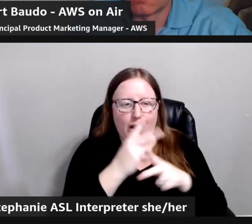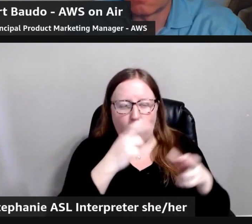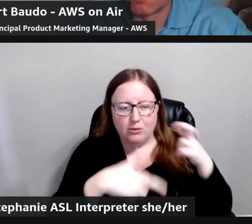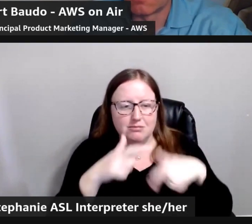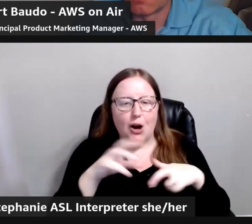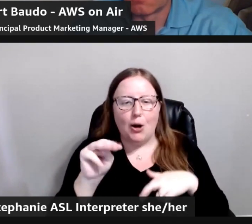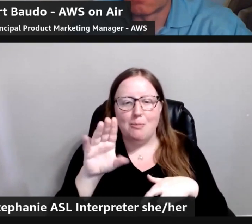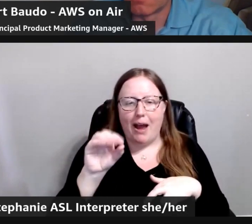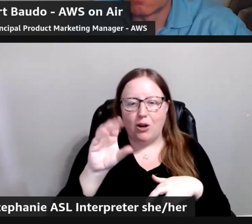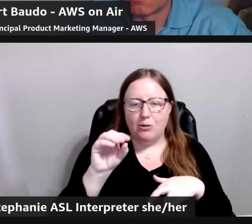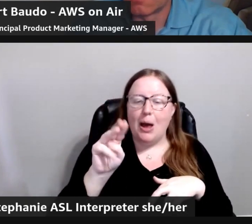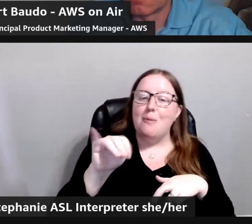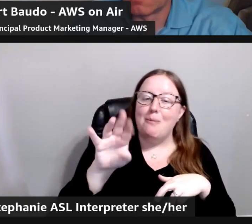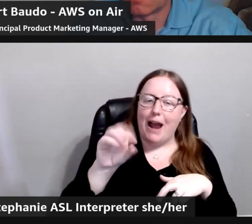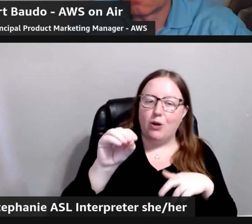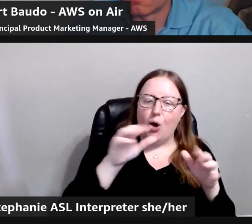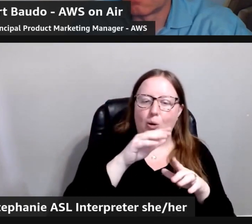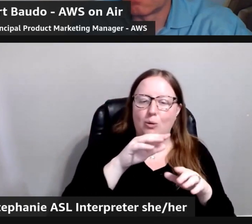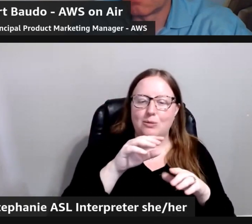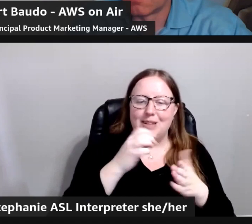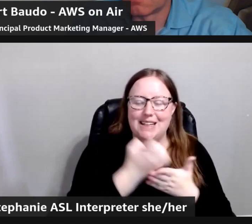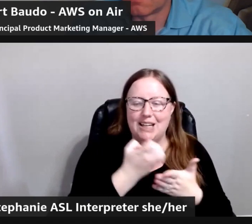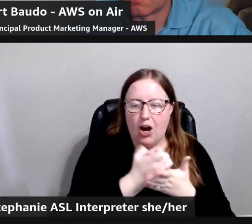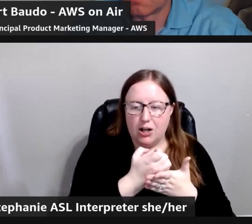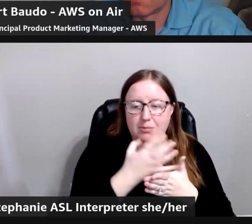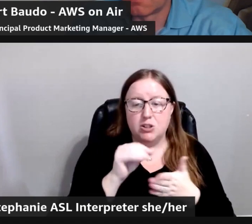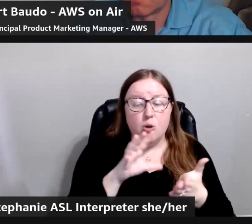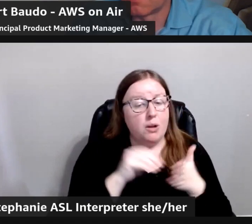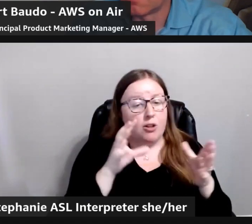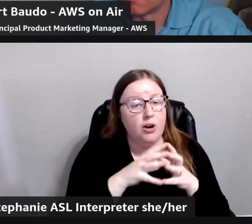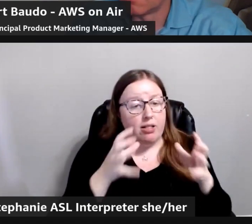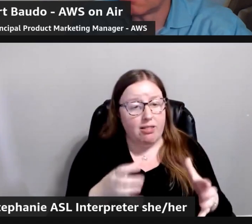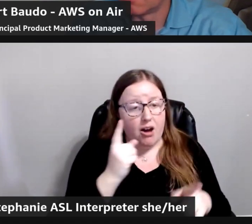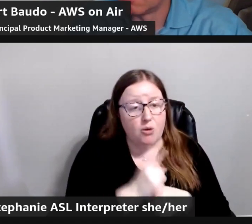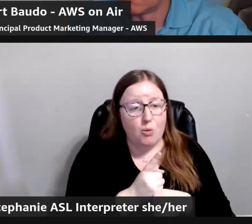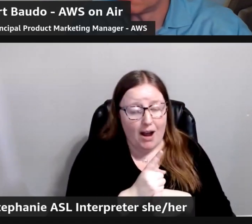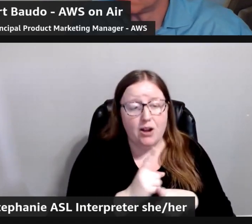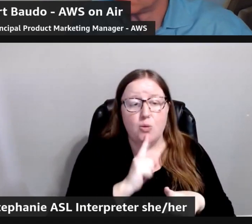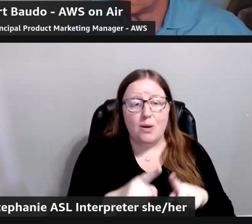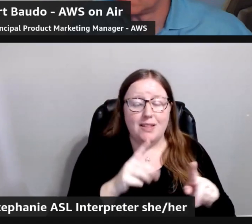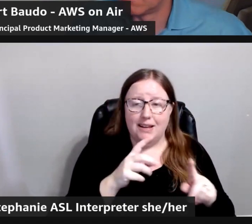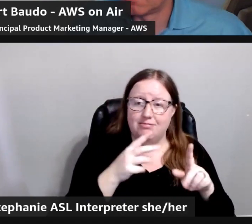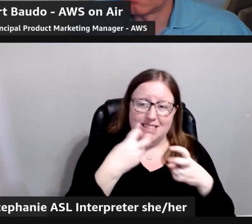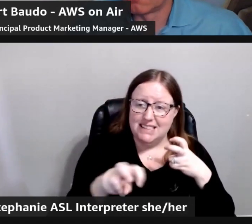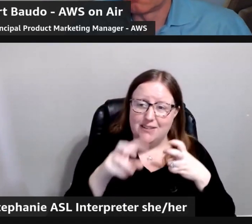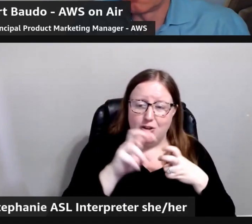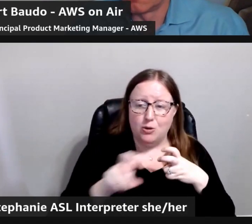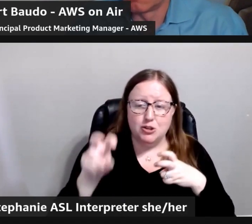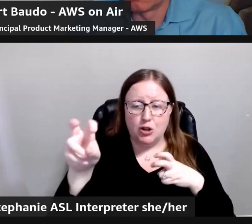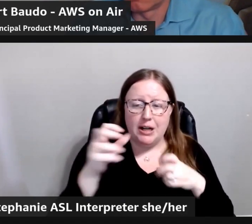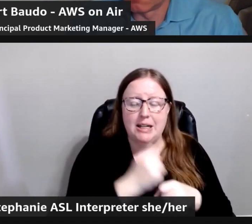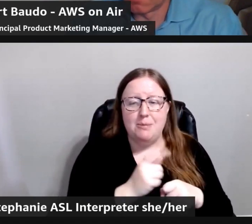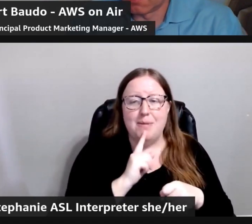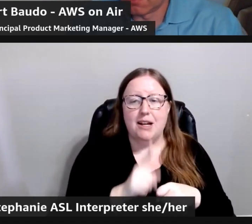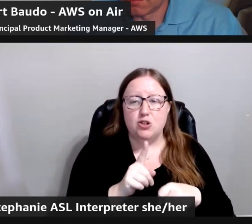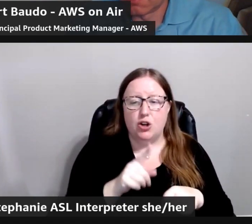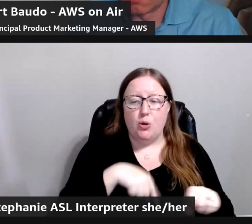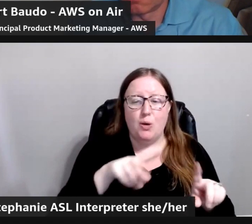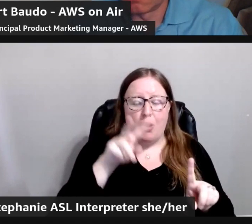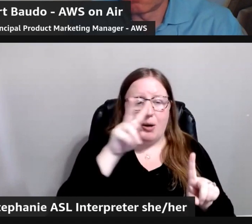microeconomy, right, that we've created. So we are learning a lot, right? We are on a very difficult journey to make sure that we are applying